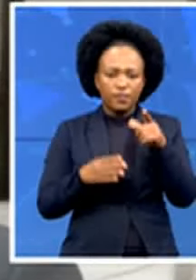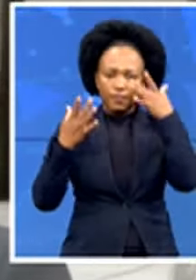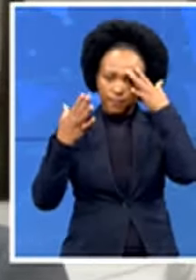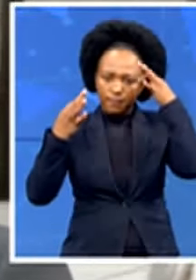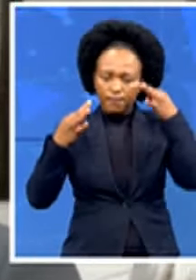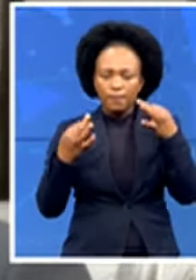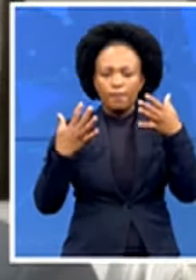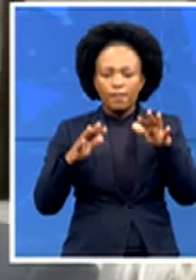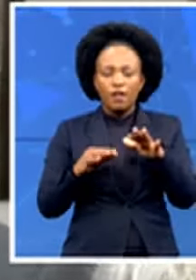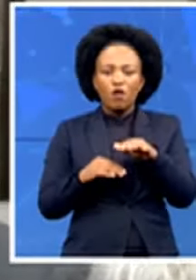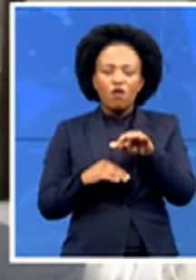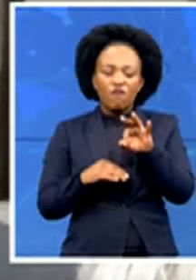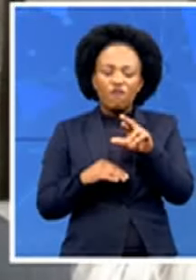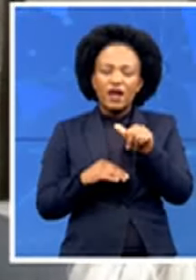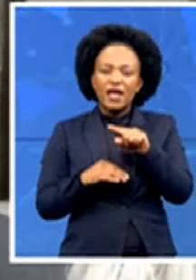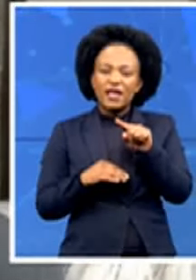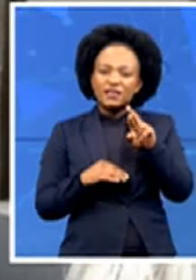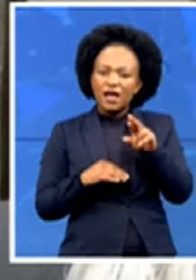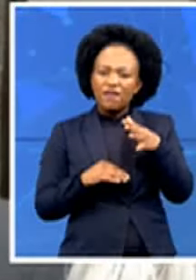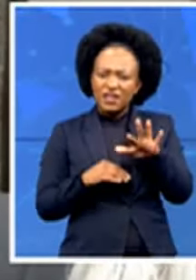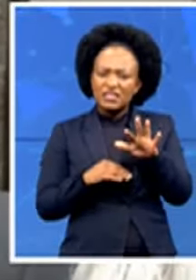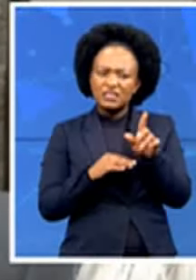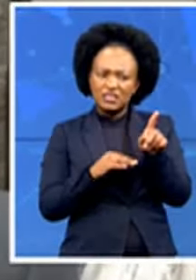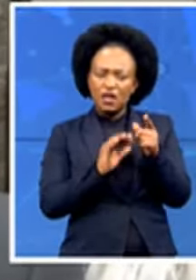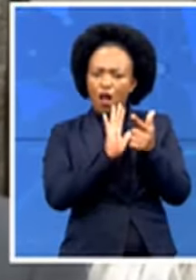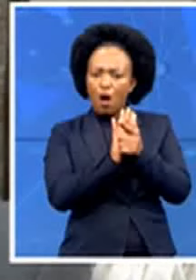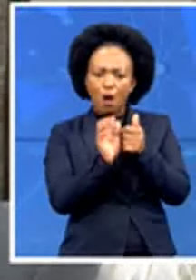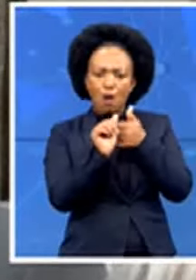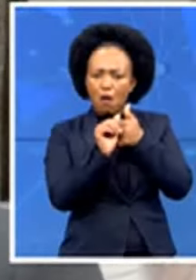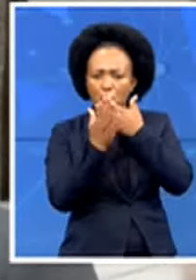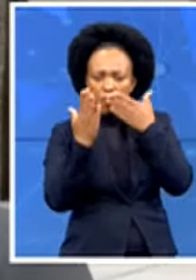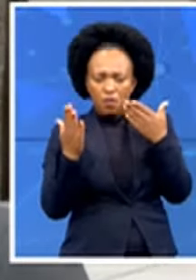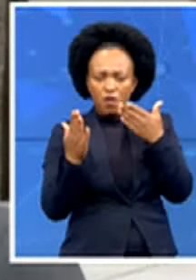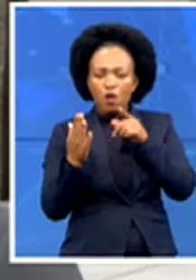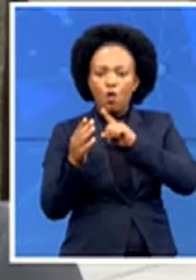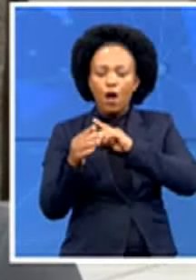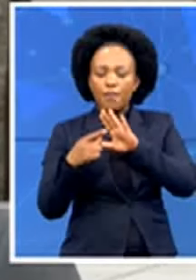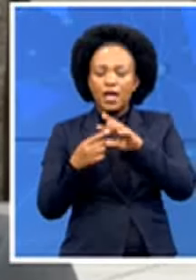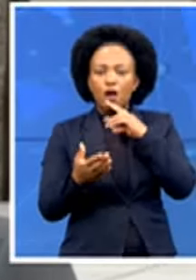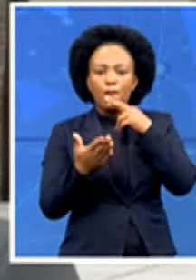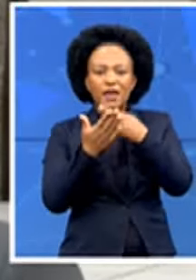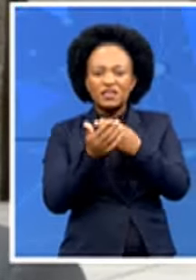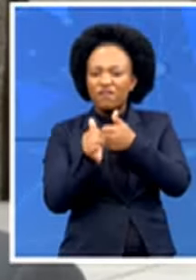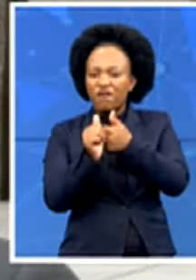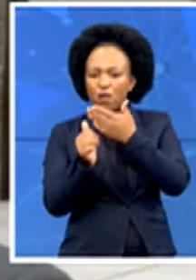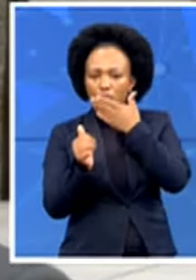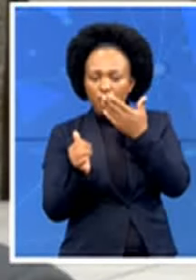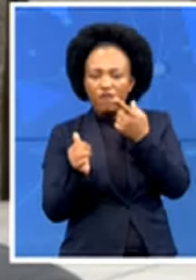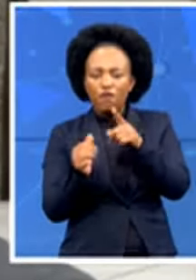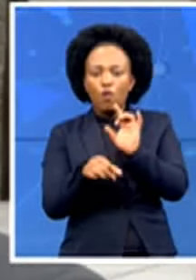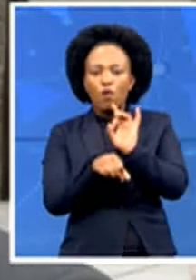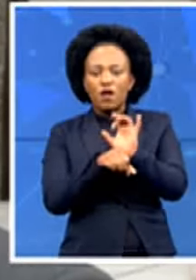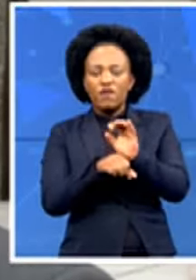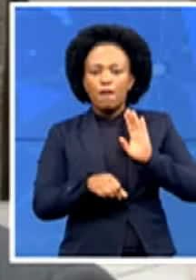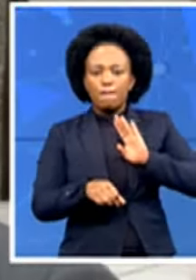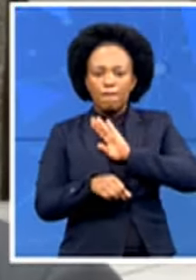for at least two reasons. First, it was taken against the recommendation of the Medical Parole Advisory Board not to grant medical